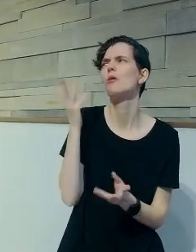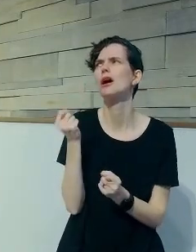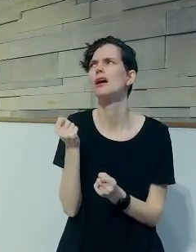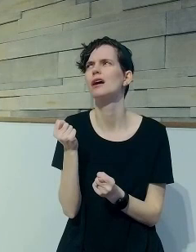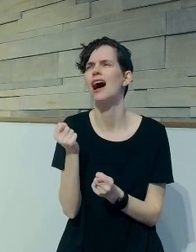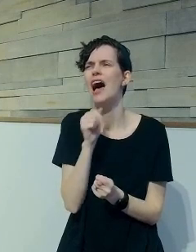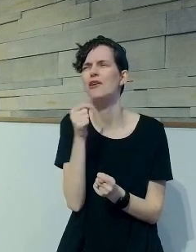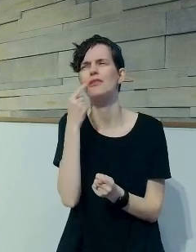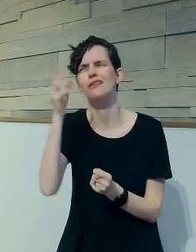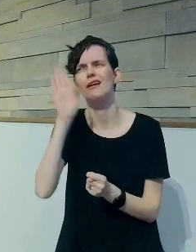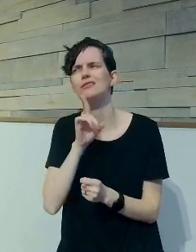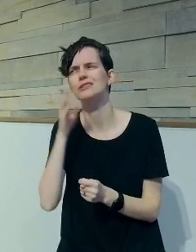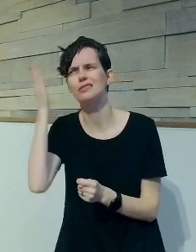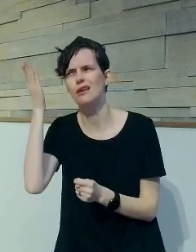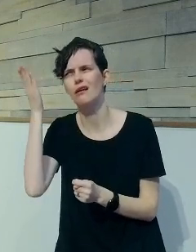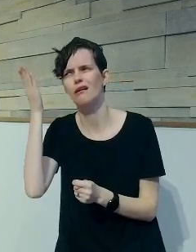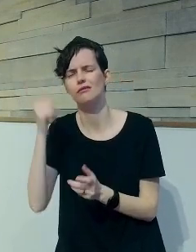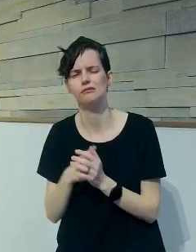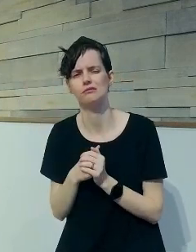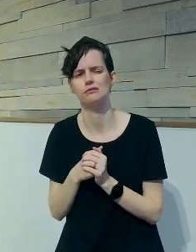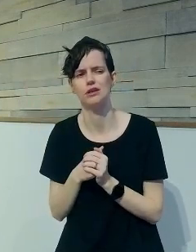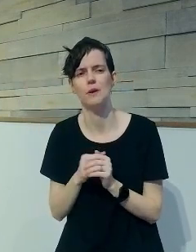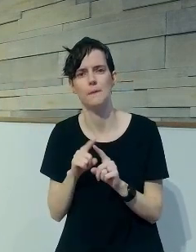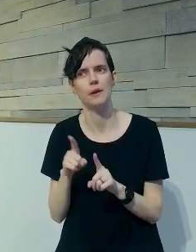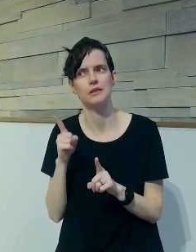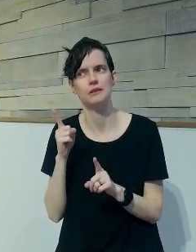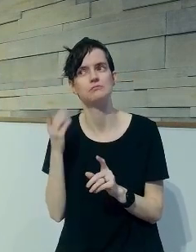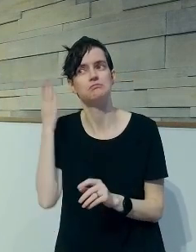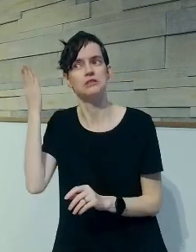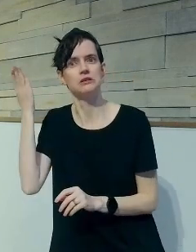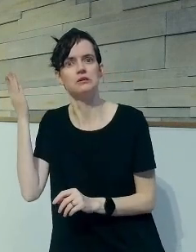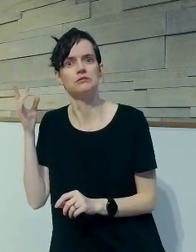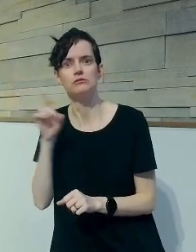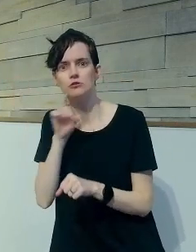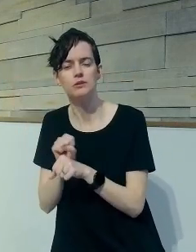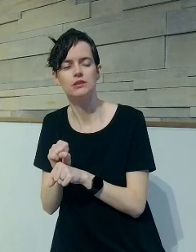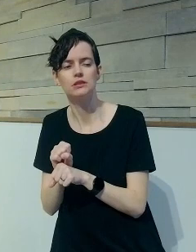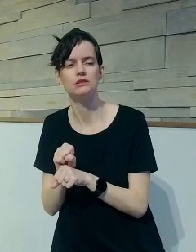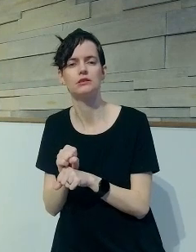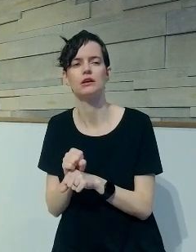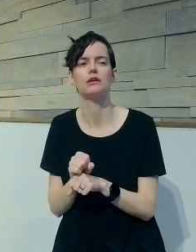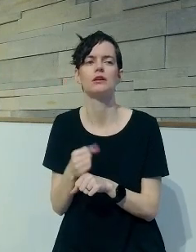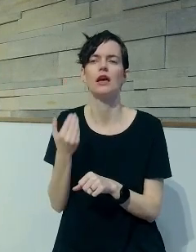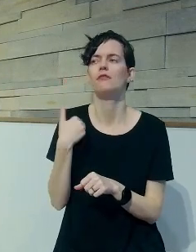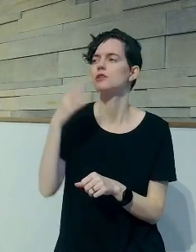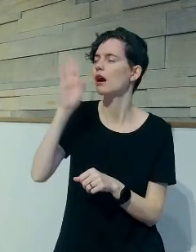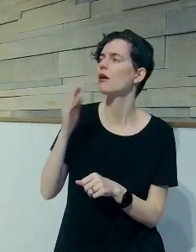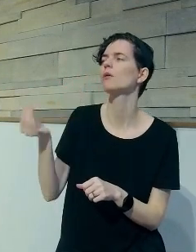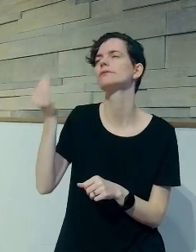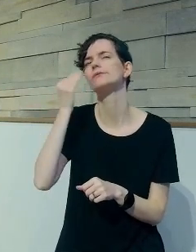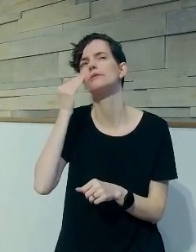don't even think God exists anymore. But He does. Even if you have God as an acquaintance,